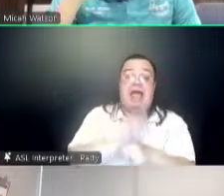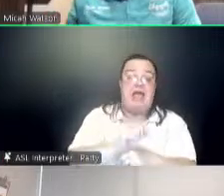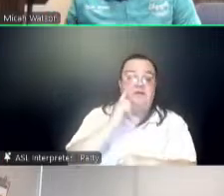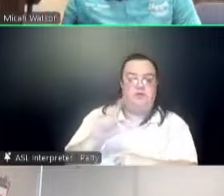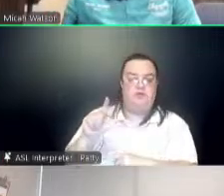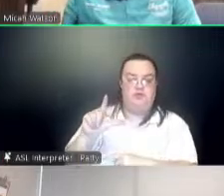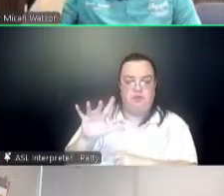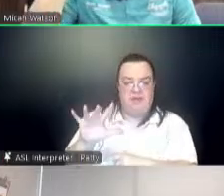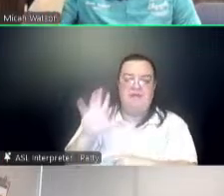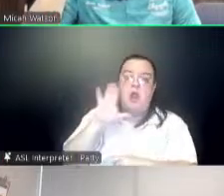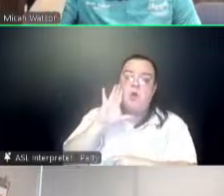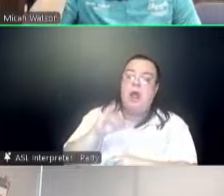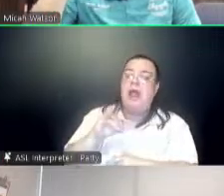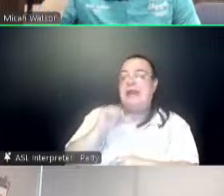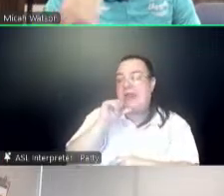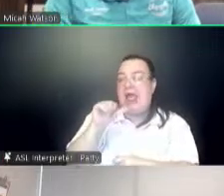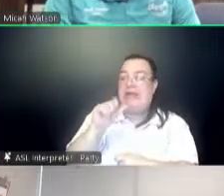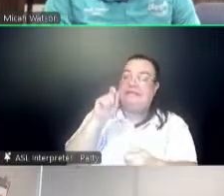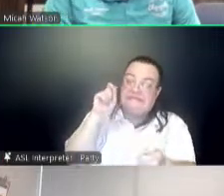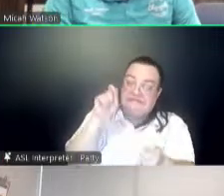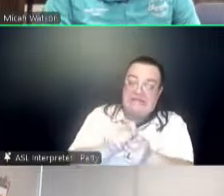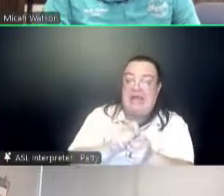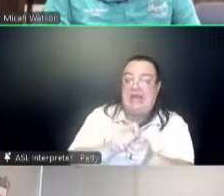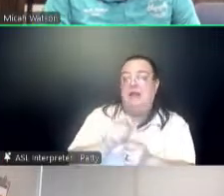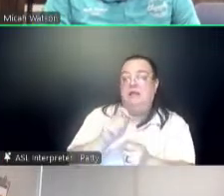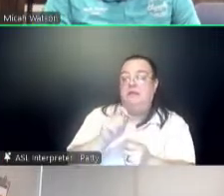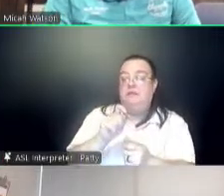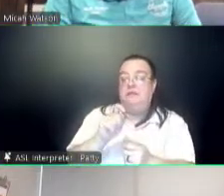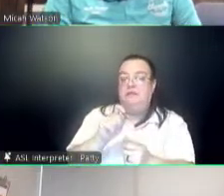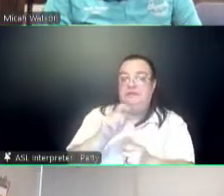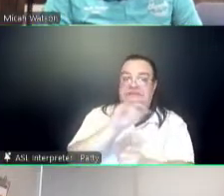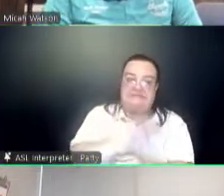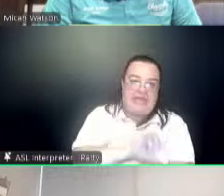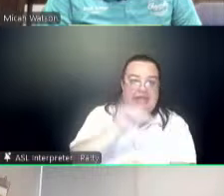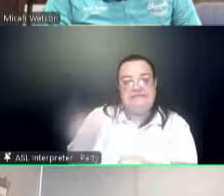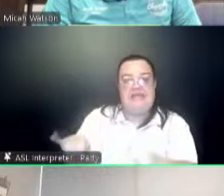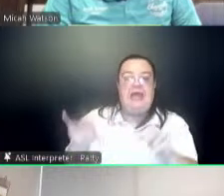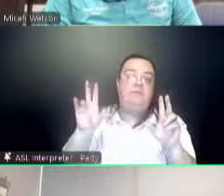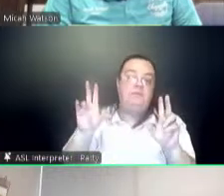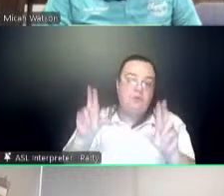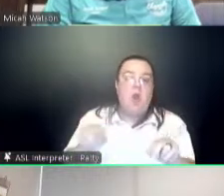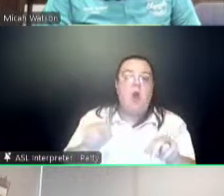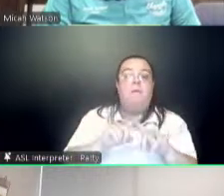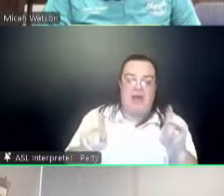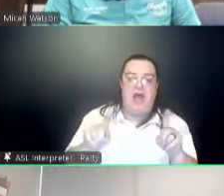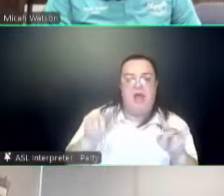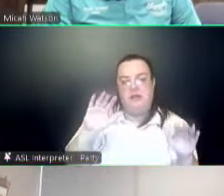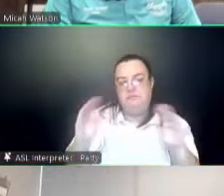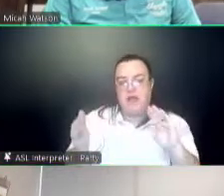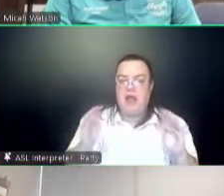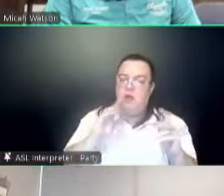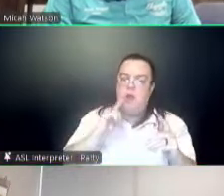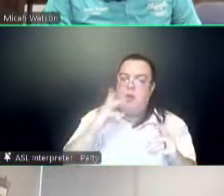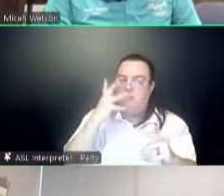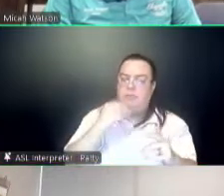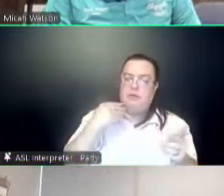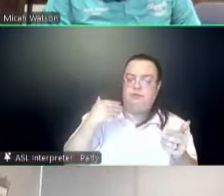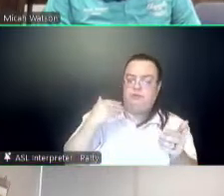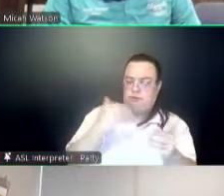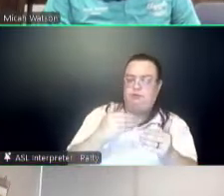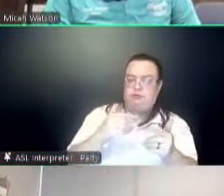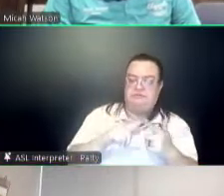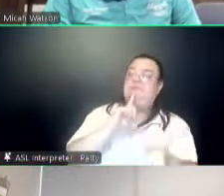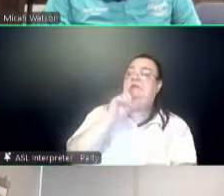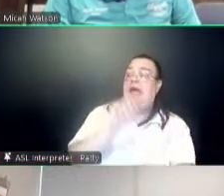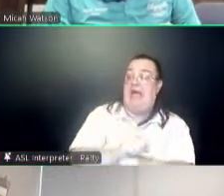little bit, it's not exactly apples to apples, but it's very, very, very close to the actuals